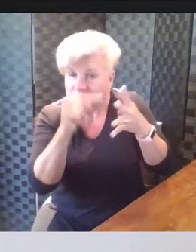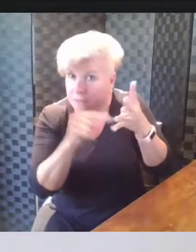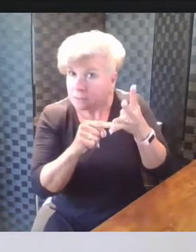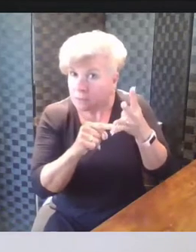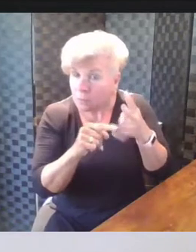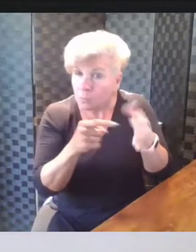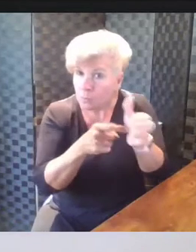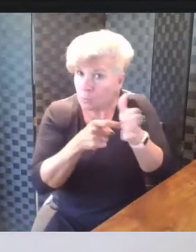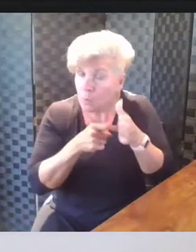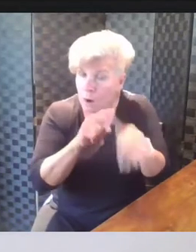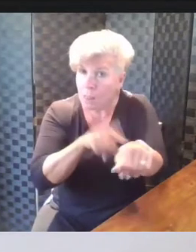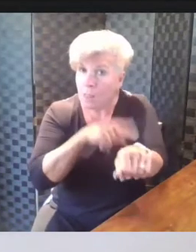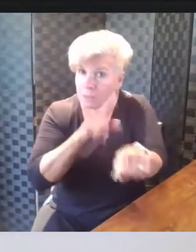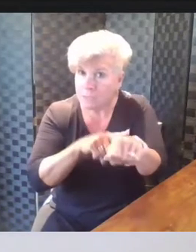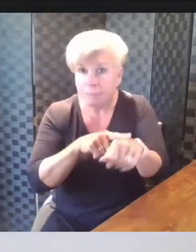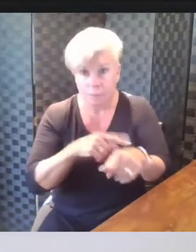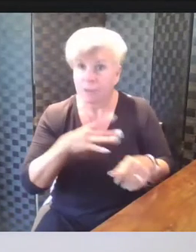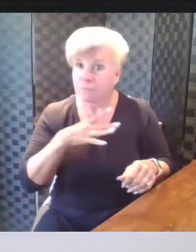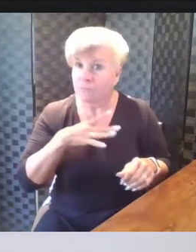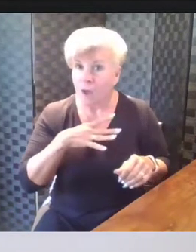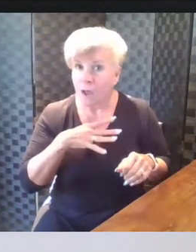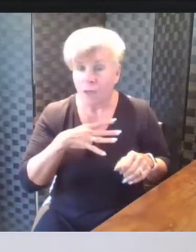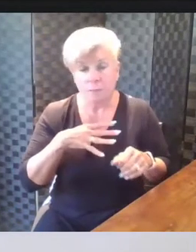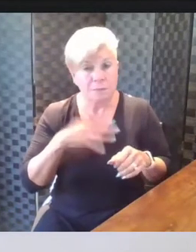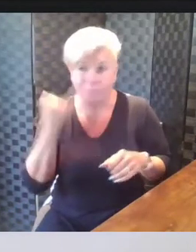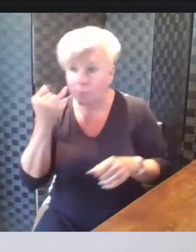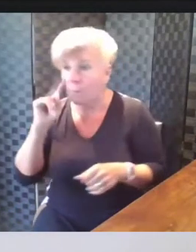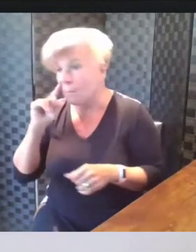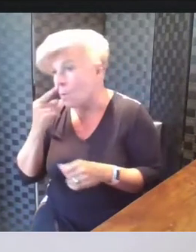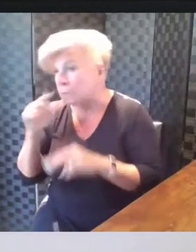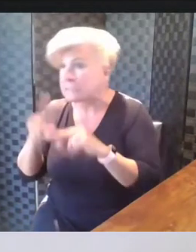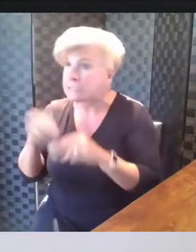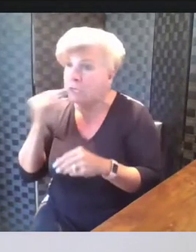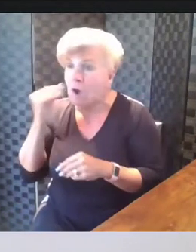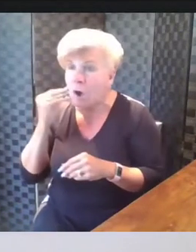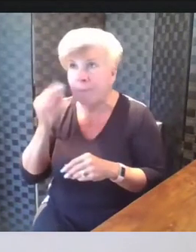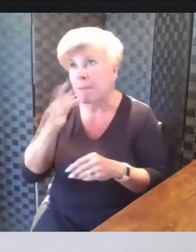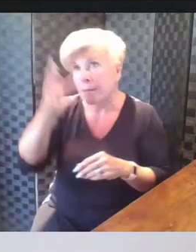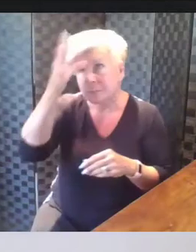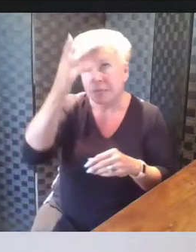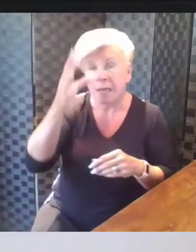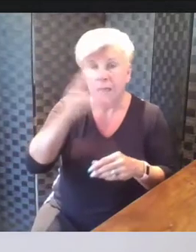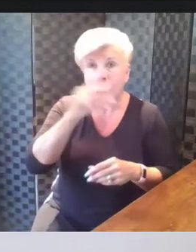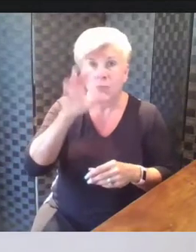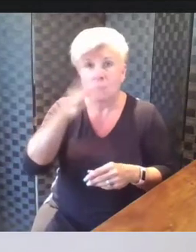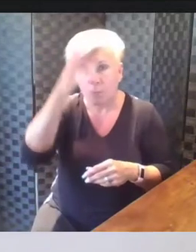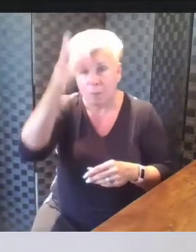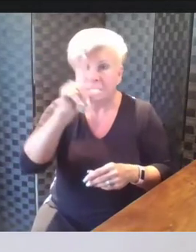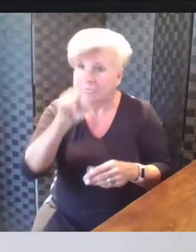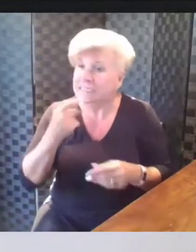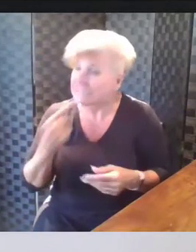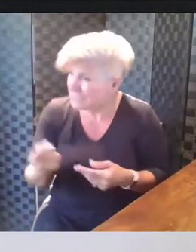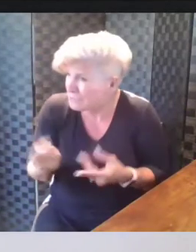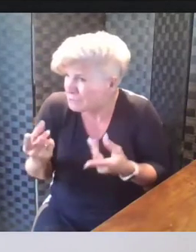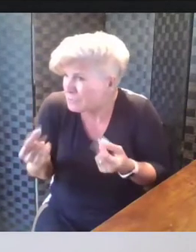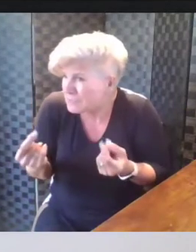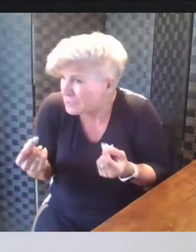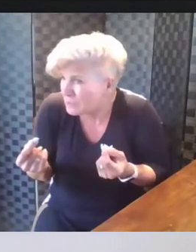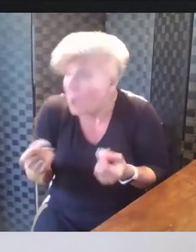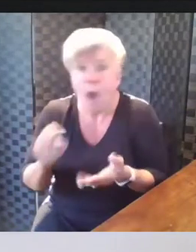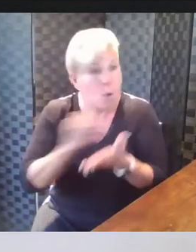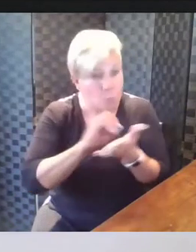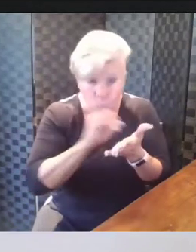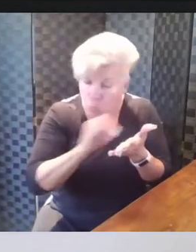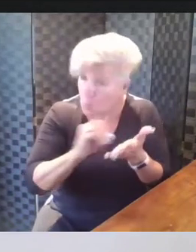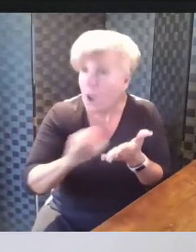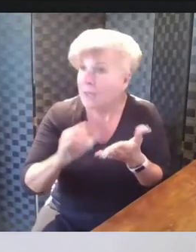that's good. Writing in a journal every day can take up some time in case you're bored, in case your mom or dad or grandma or grandpa tells you you need to do something and stay busy. Writing in